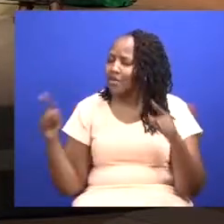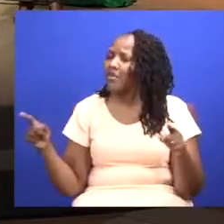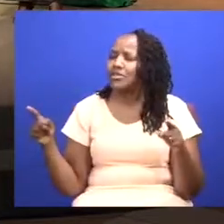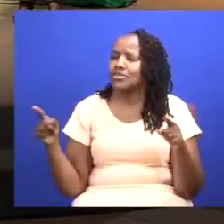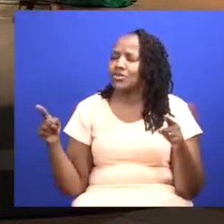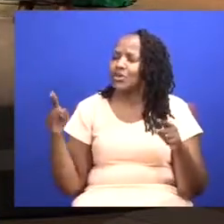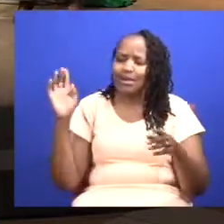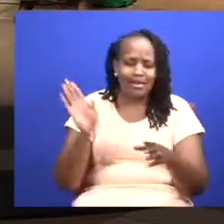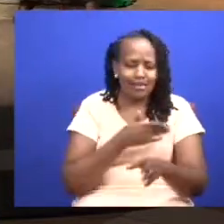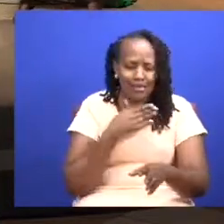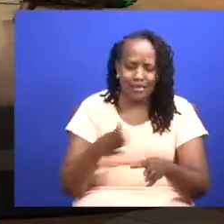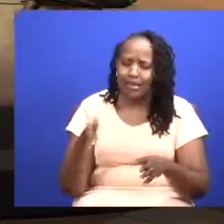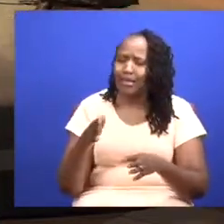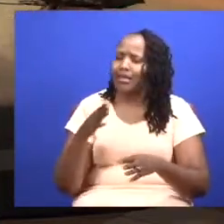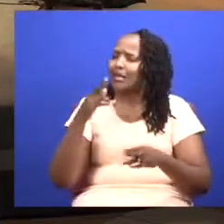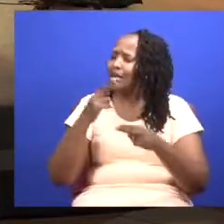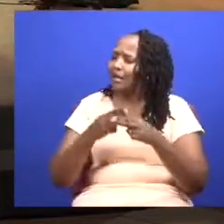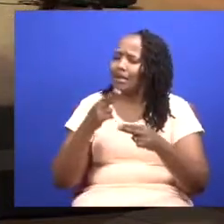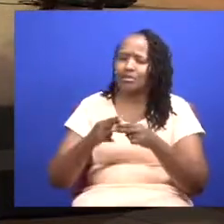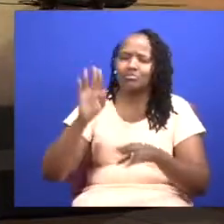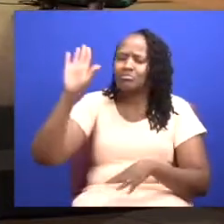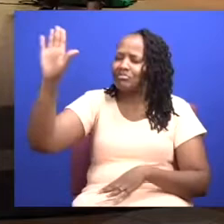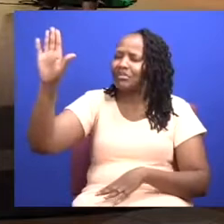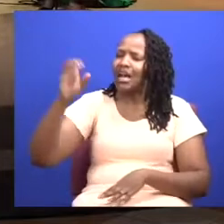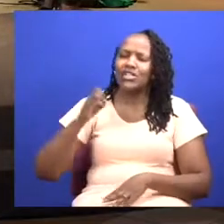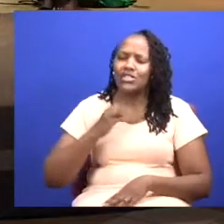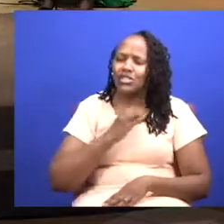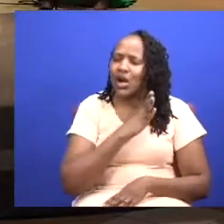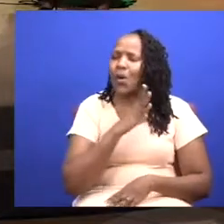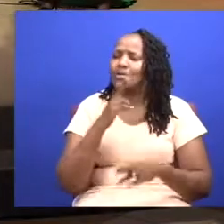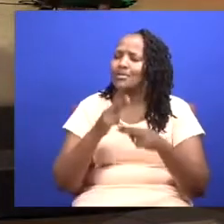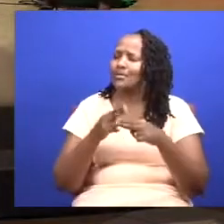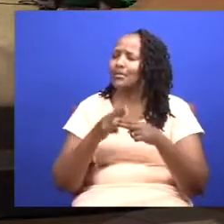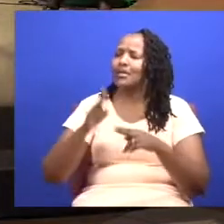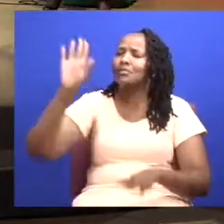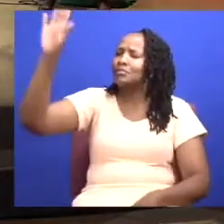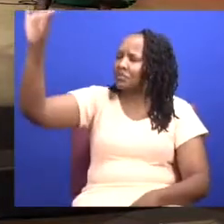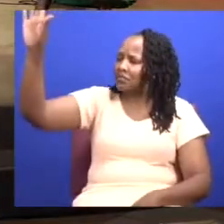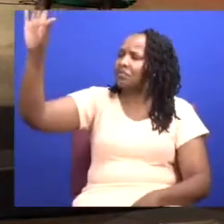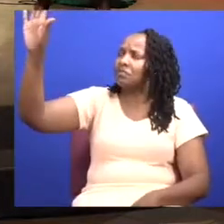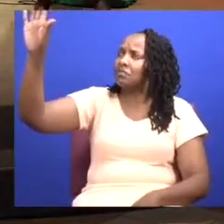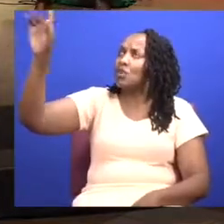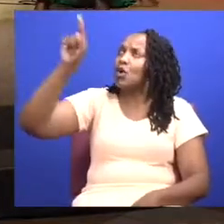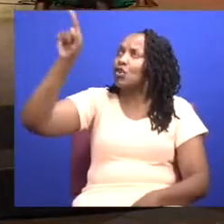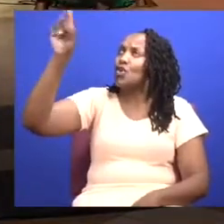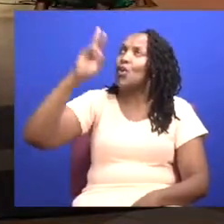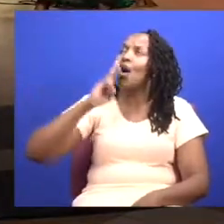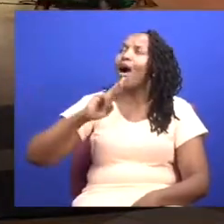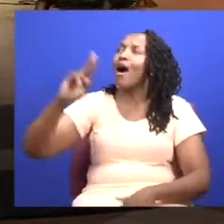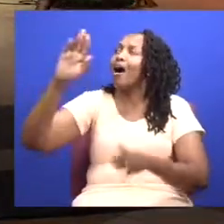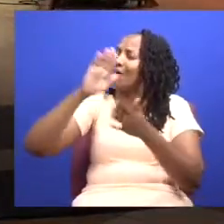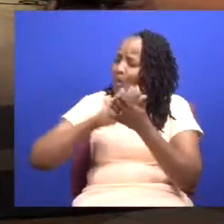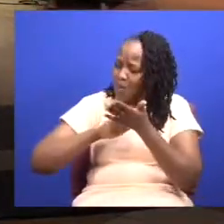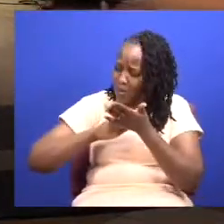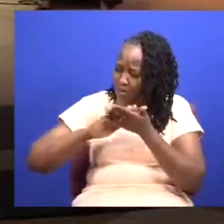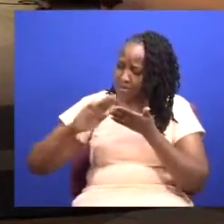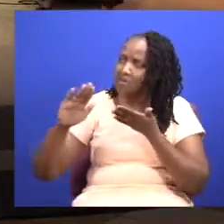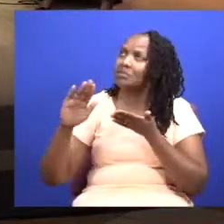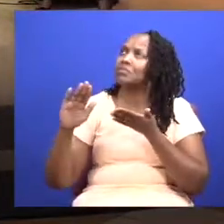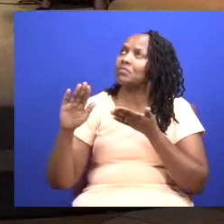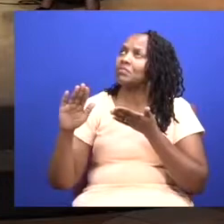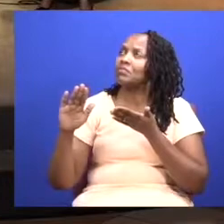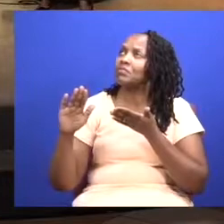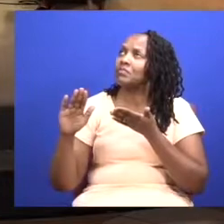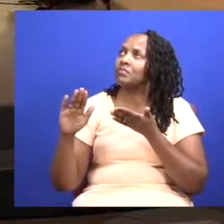a declaration, Yahweh. We are singing your name. We are shouting out to your name, saying, Thou